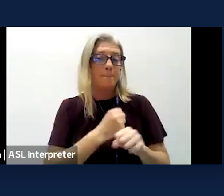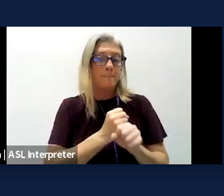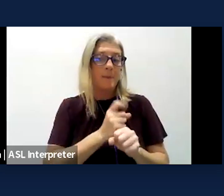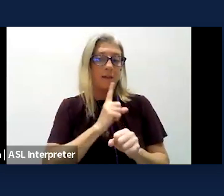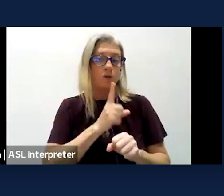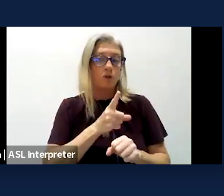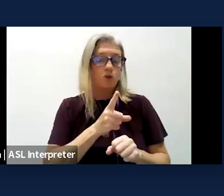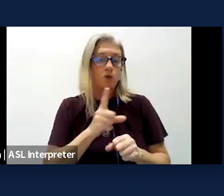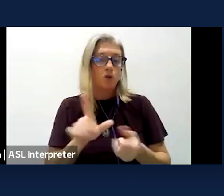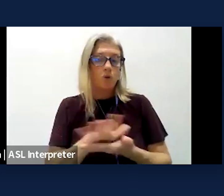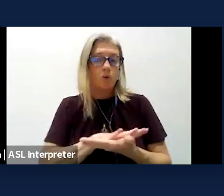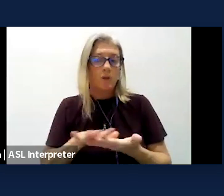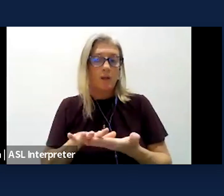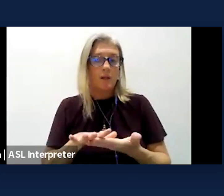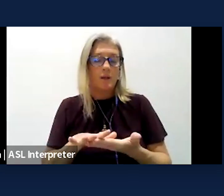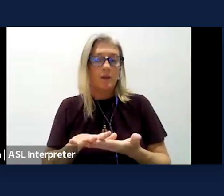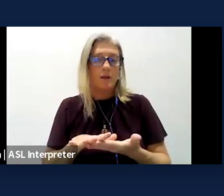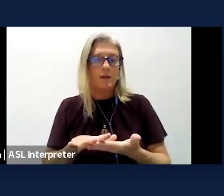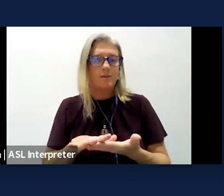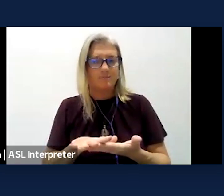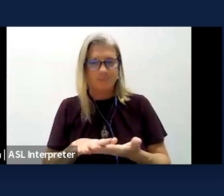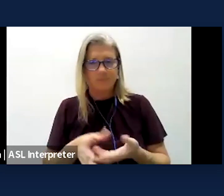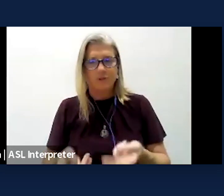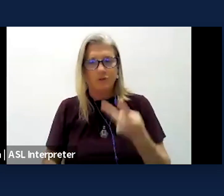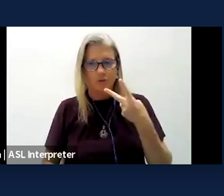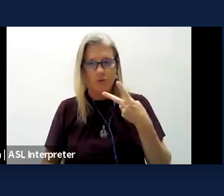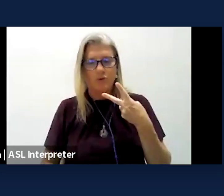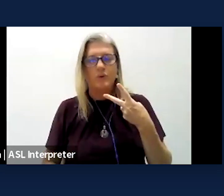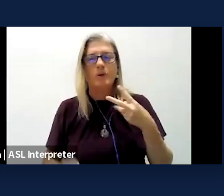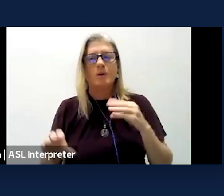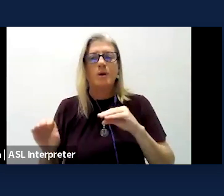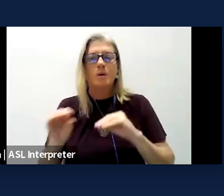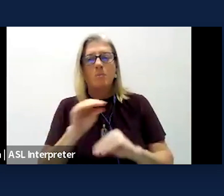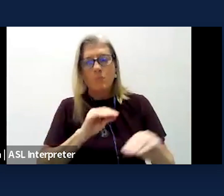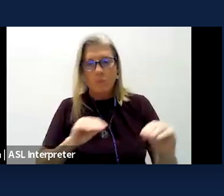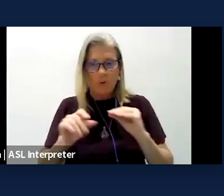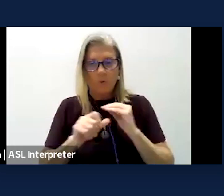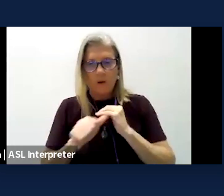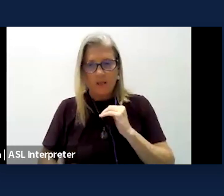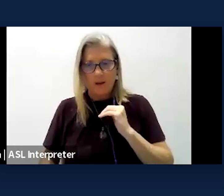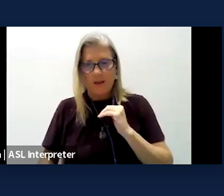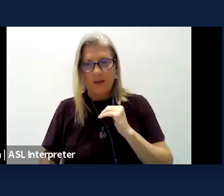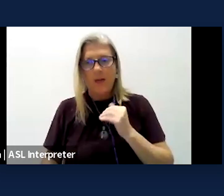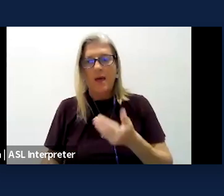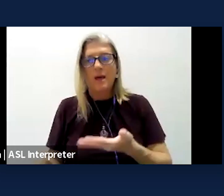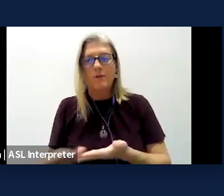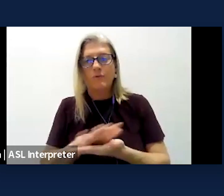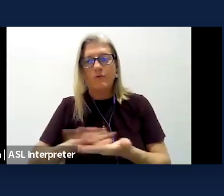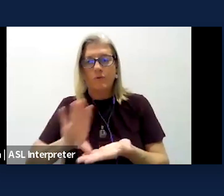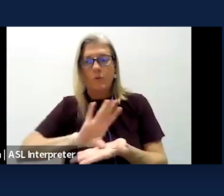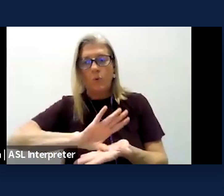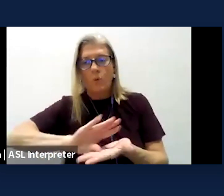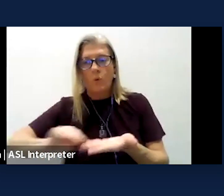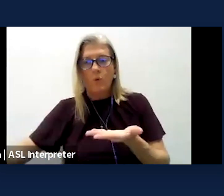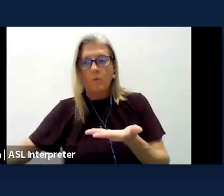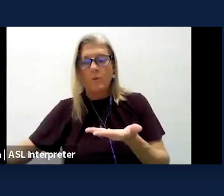you empty. So like I said, it's two components, motility and emptying. So, you know, the emptying